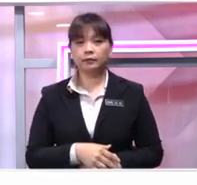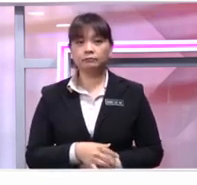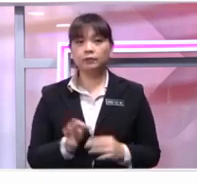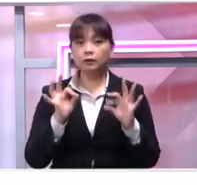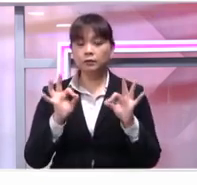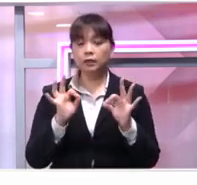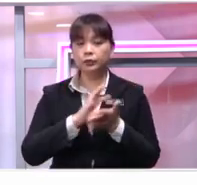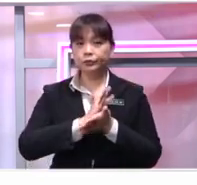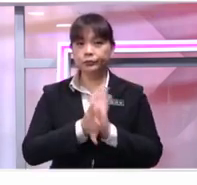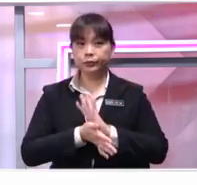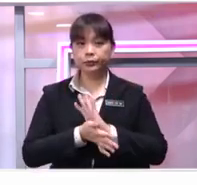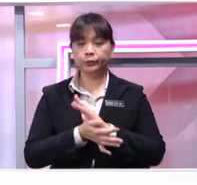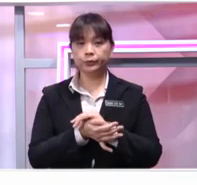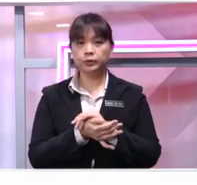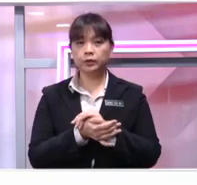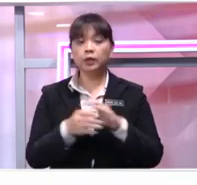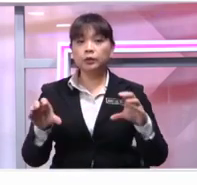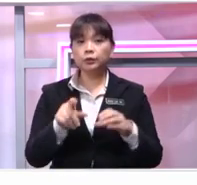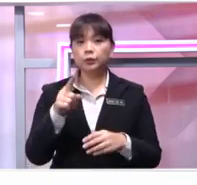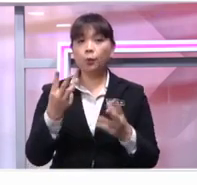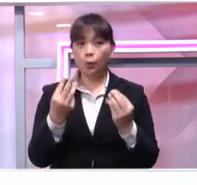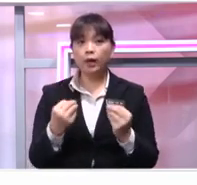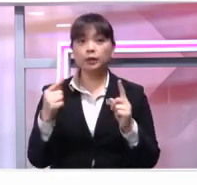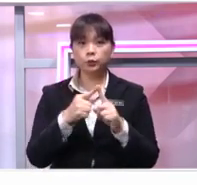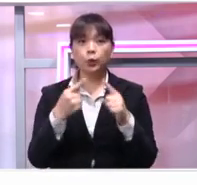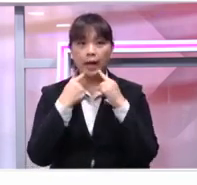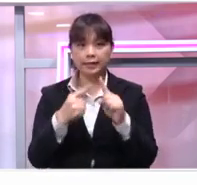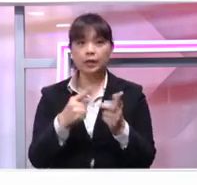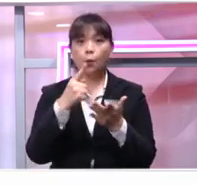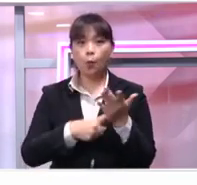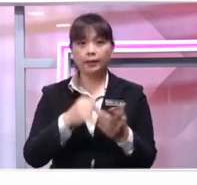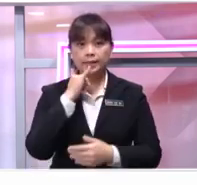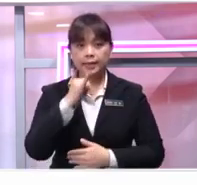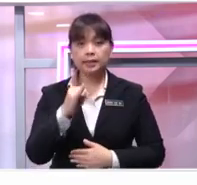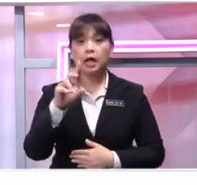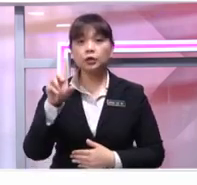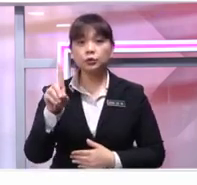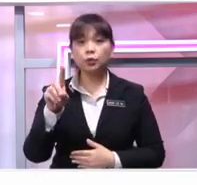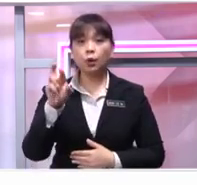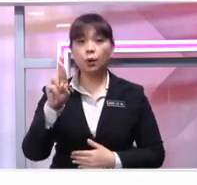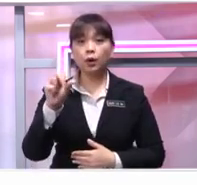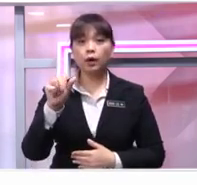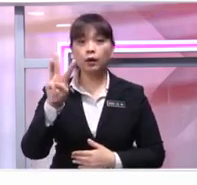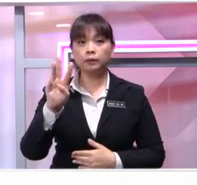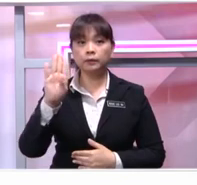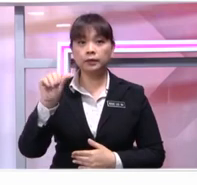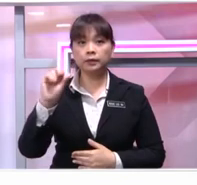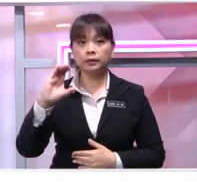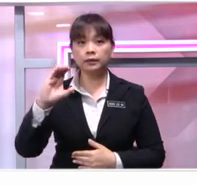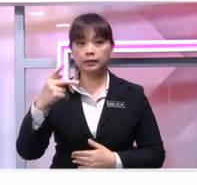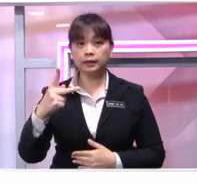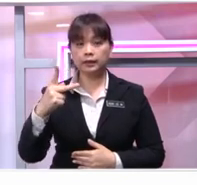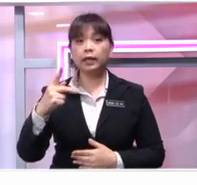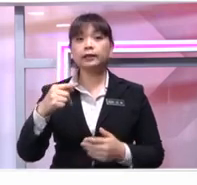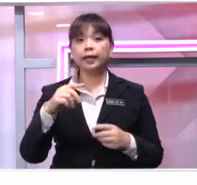so do you want to answer what is drawback? From the text that you read, you try to guess what is